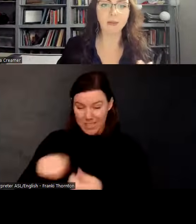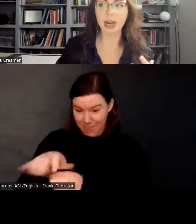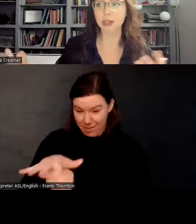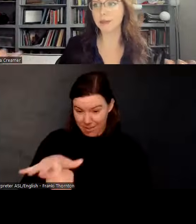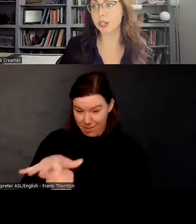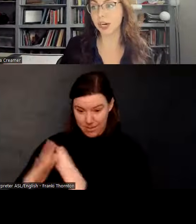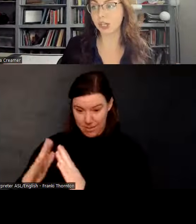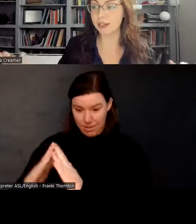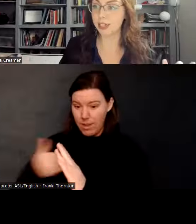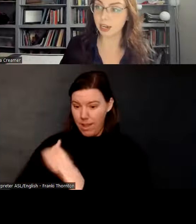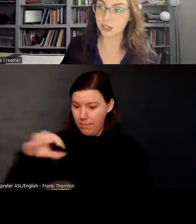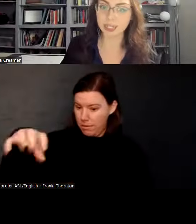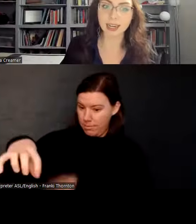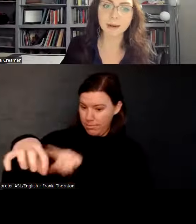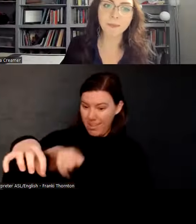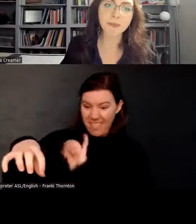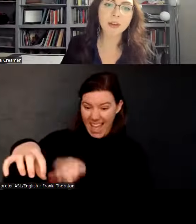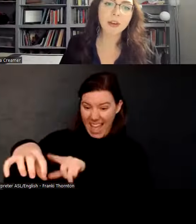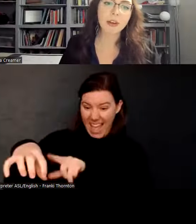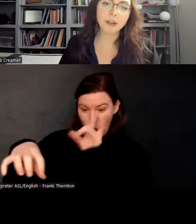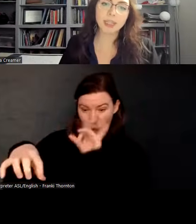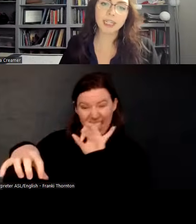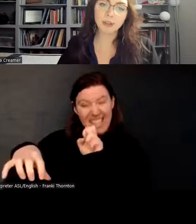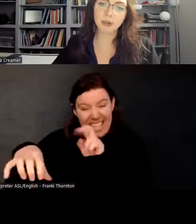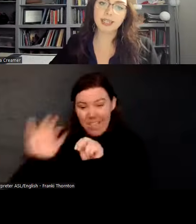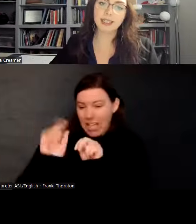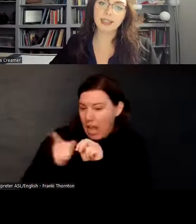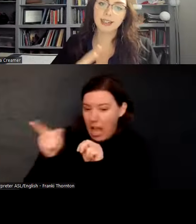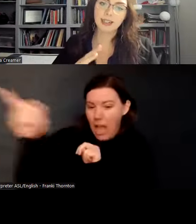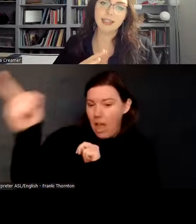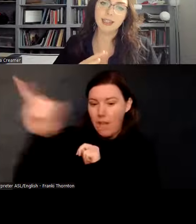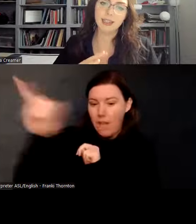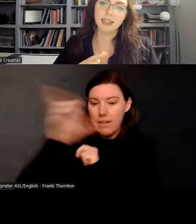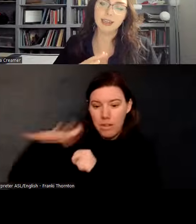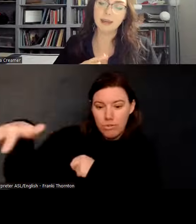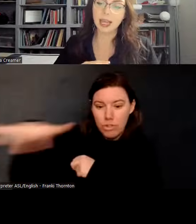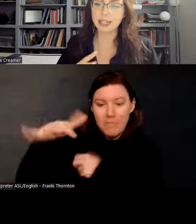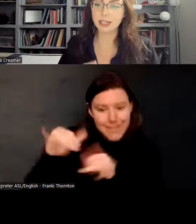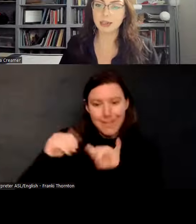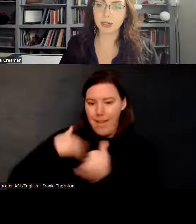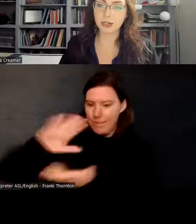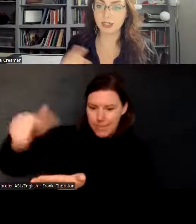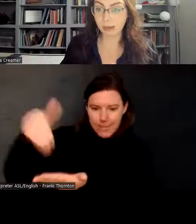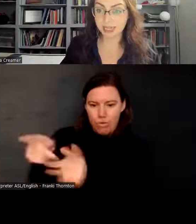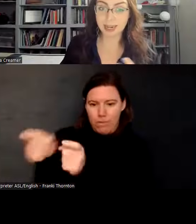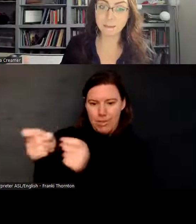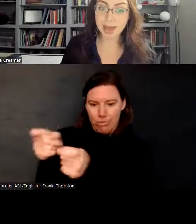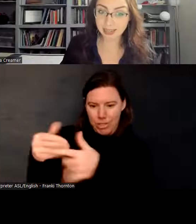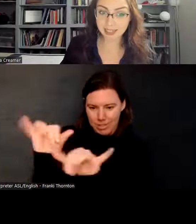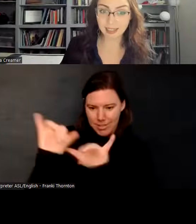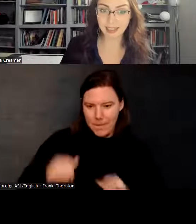implies top-down administration even in the countryside. From these viewpoints, it's clear that that Assyrian imperial